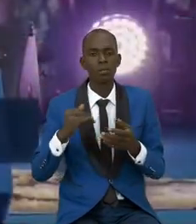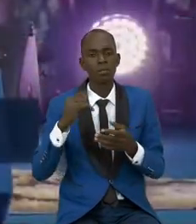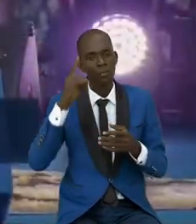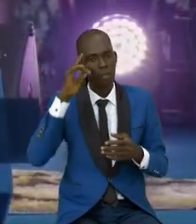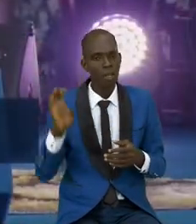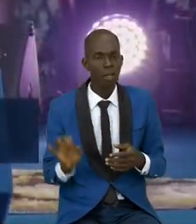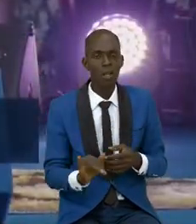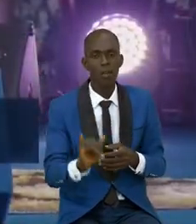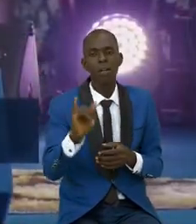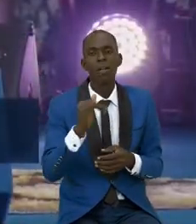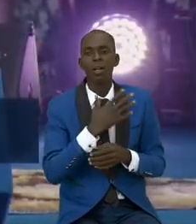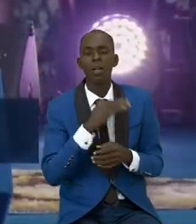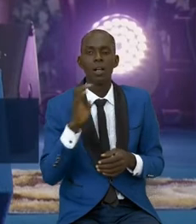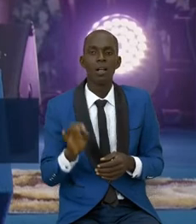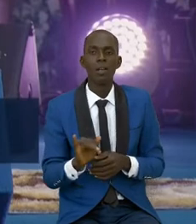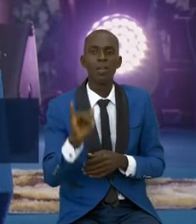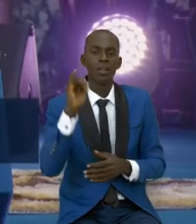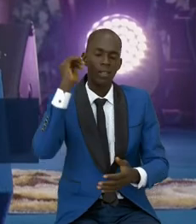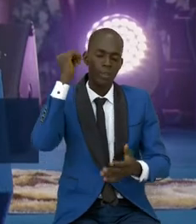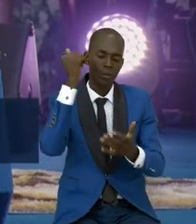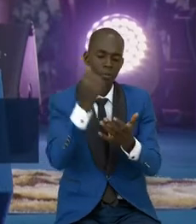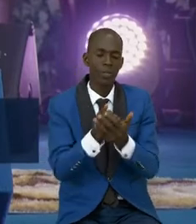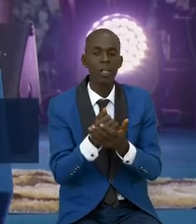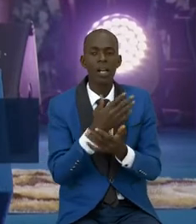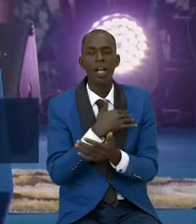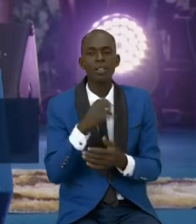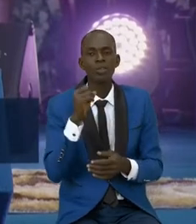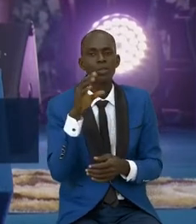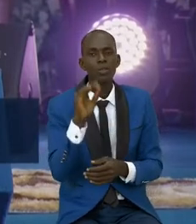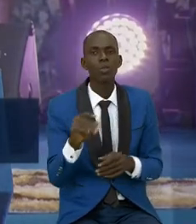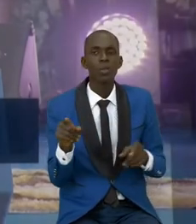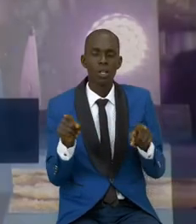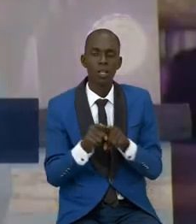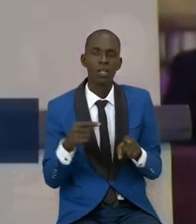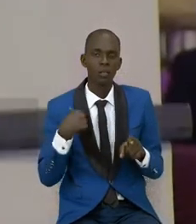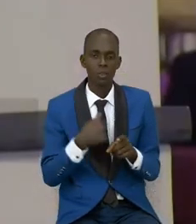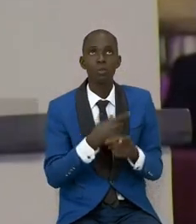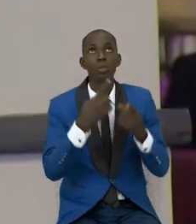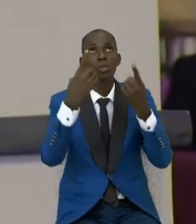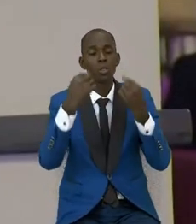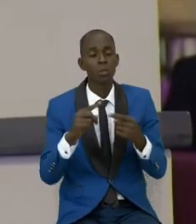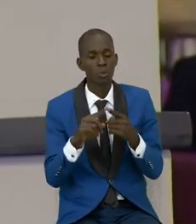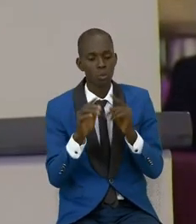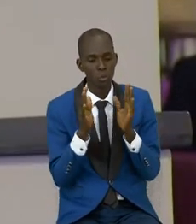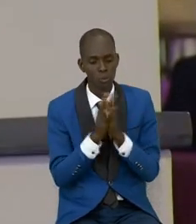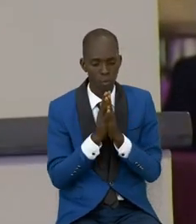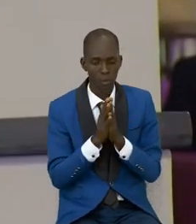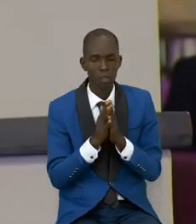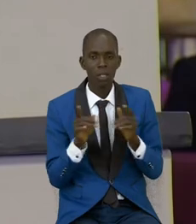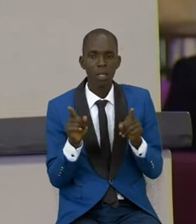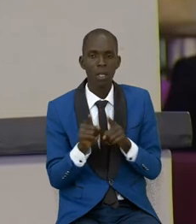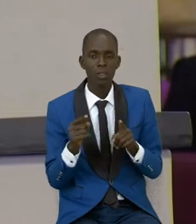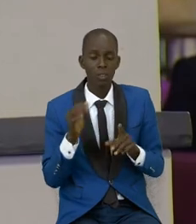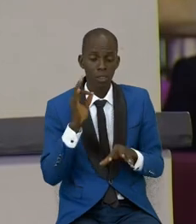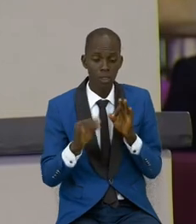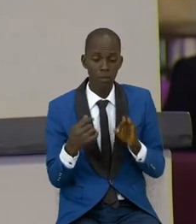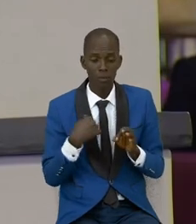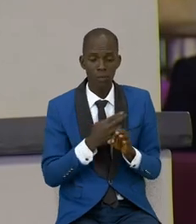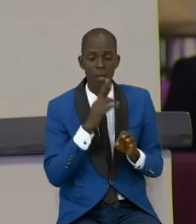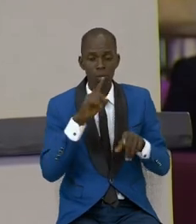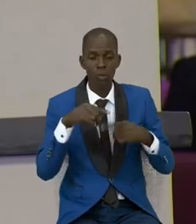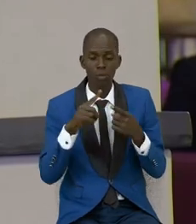everybody said, and so, as we come to pray, if we're going to pray